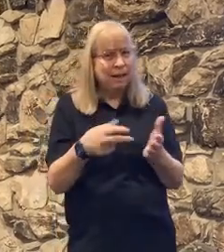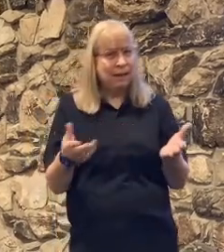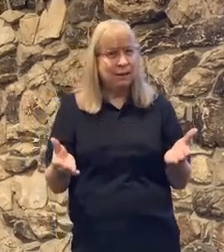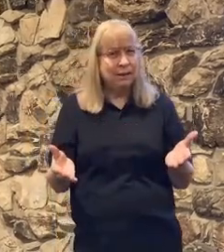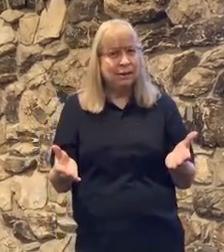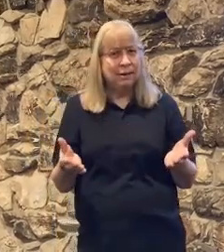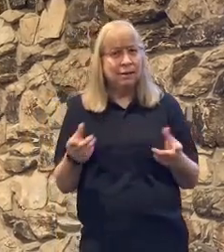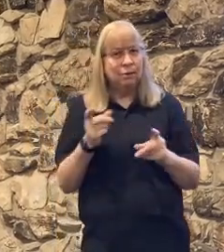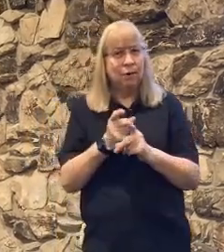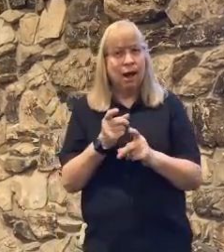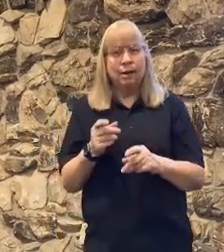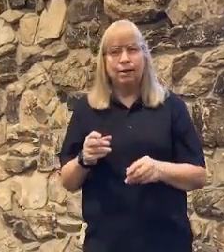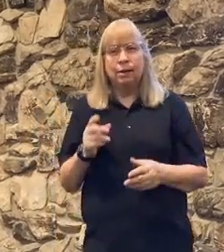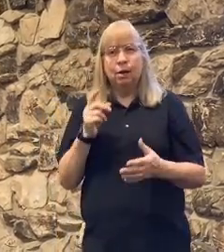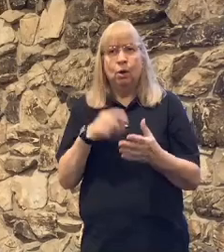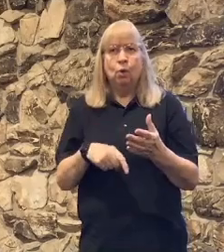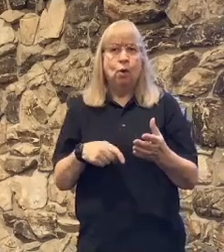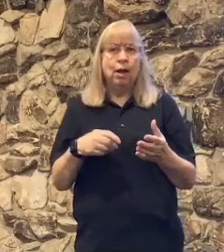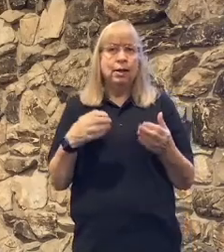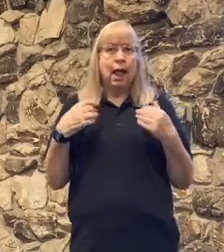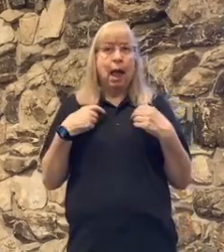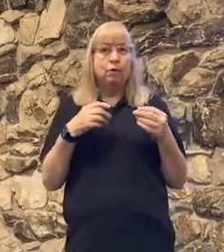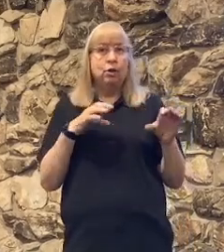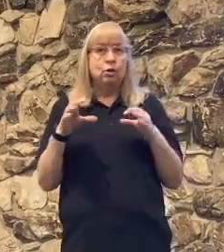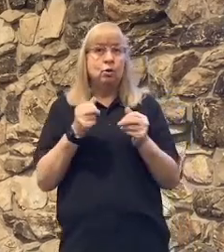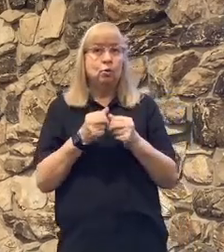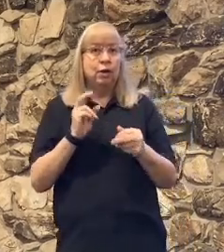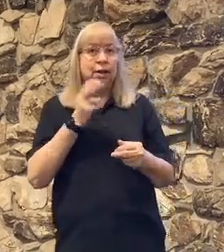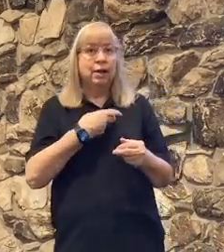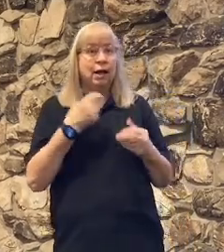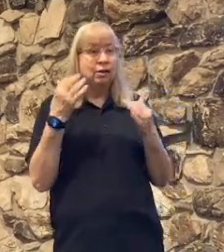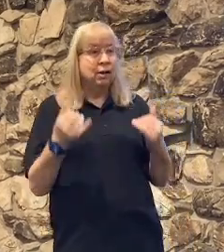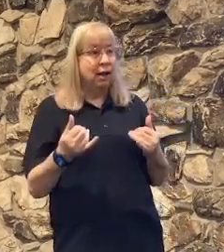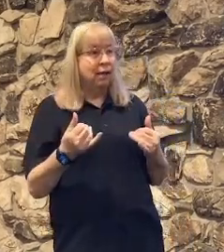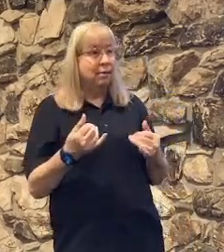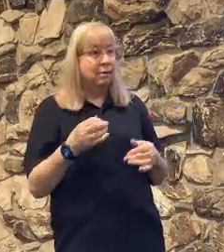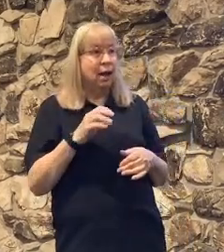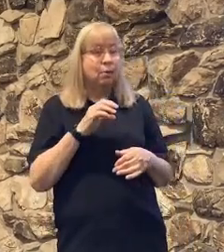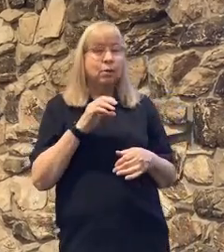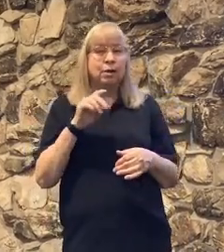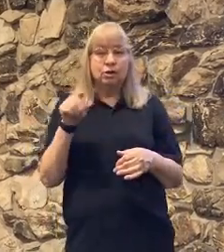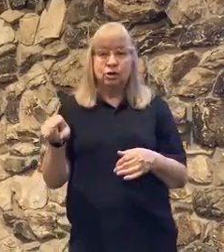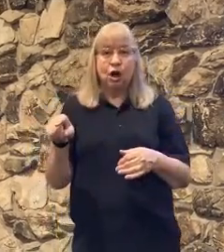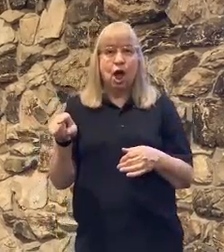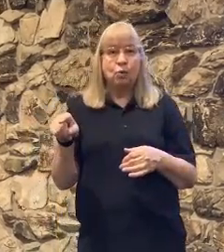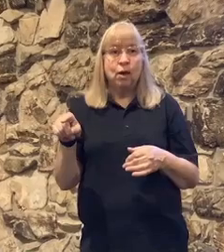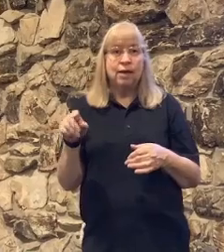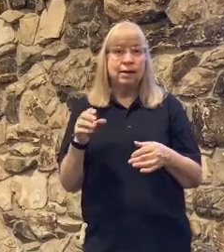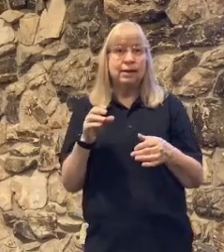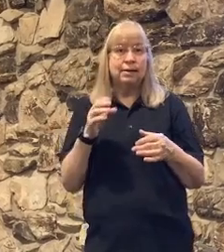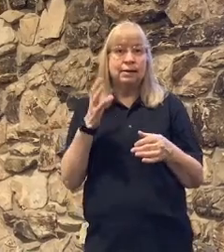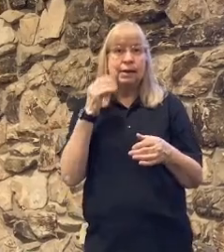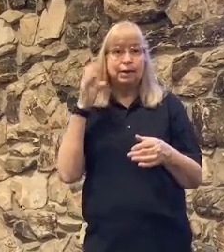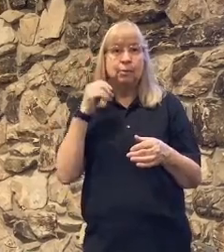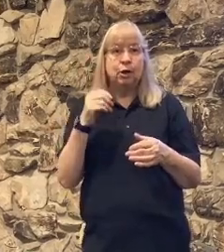mean? Right? What does that have to do with us today? That was John Wesley's experience, right?